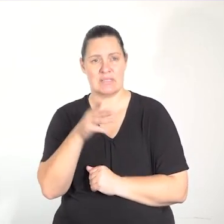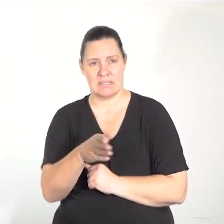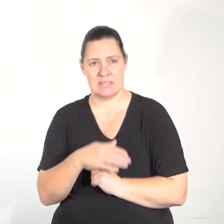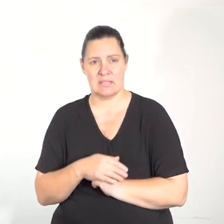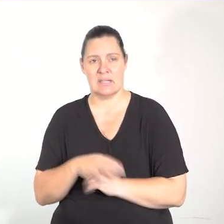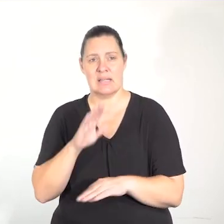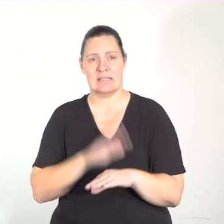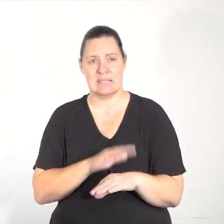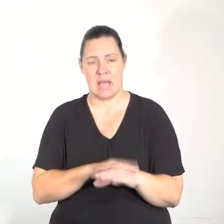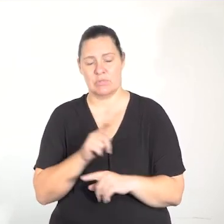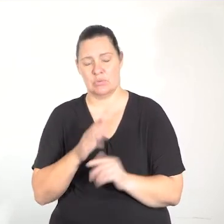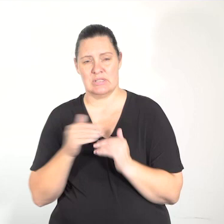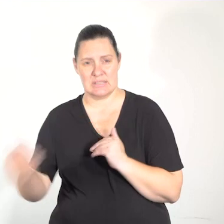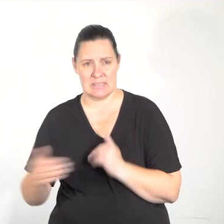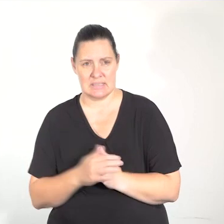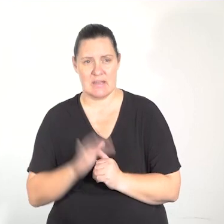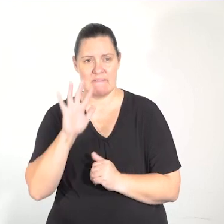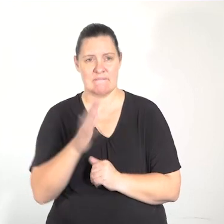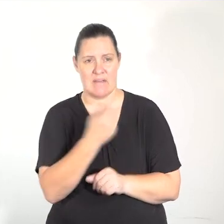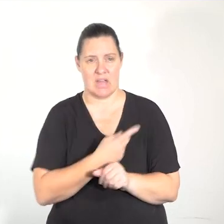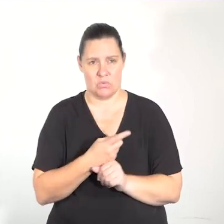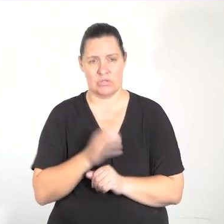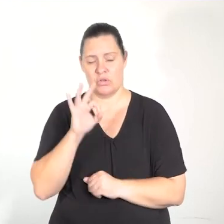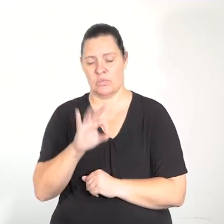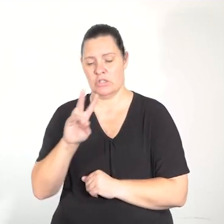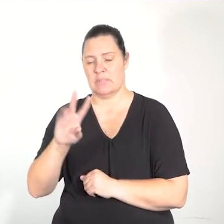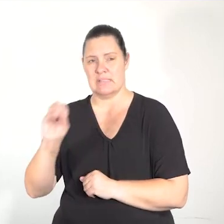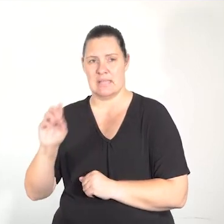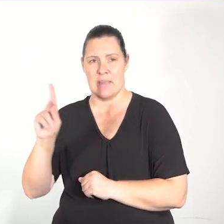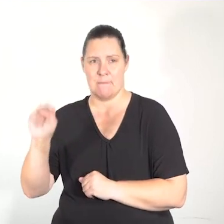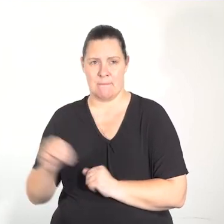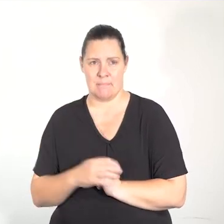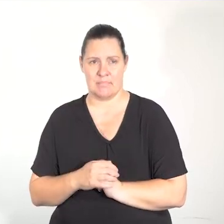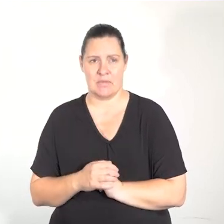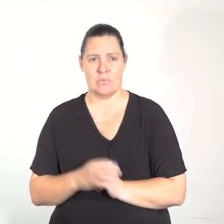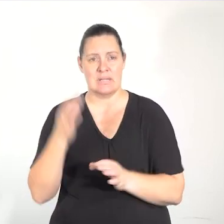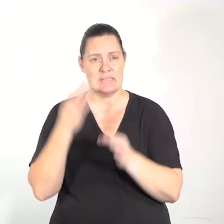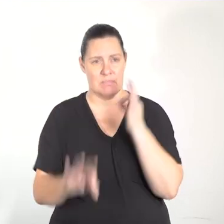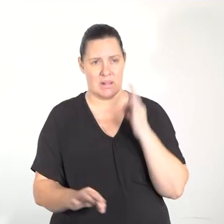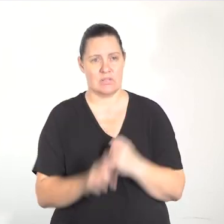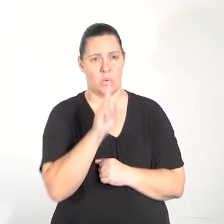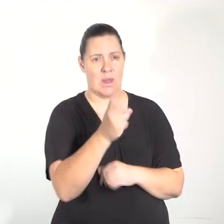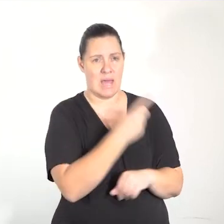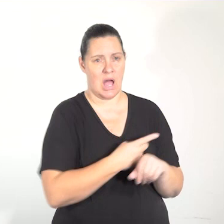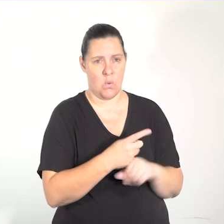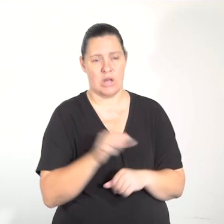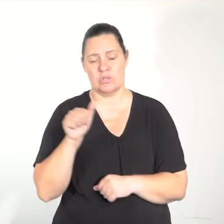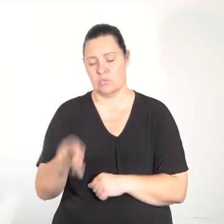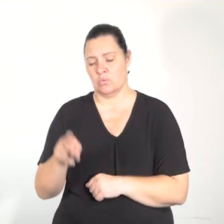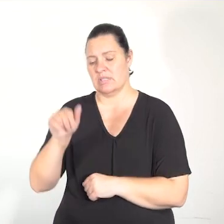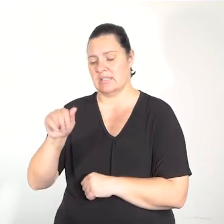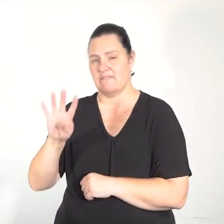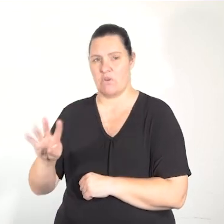here, let's look at time is to distance. That was 5 hours is to 320 kilometers. When we simplify that, that is 1 hour is